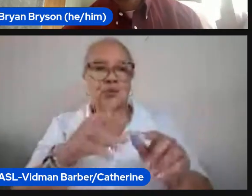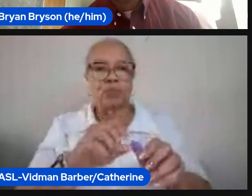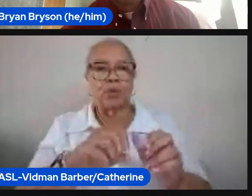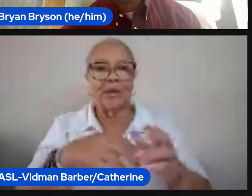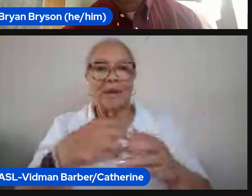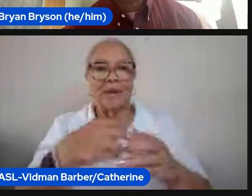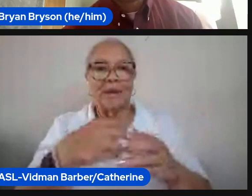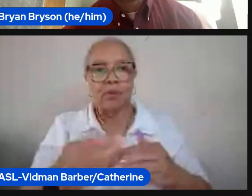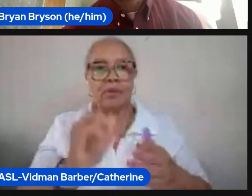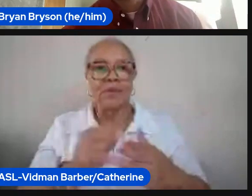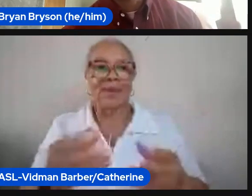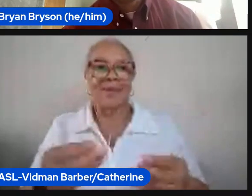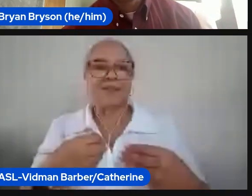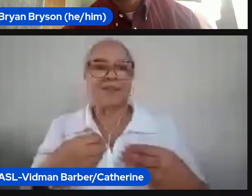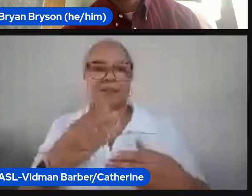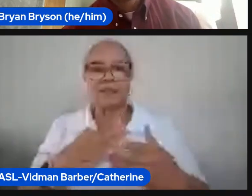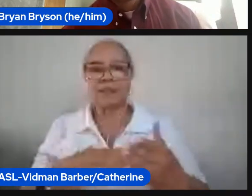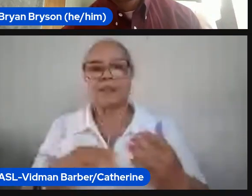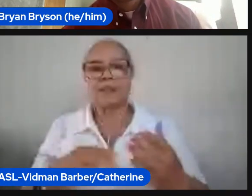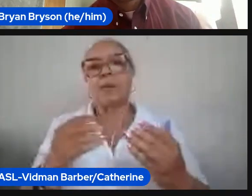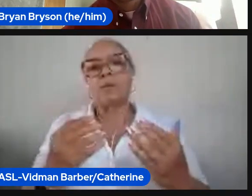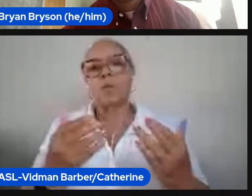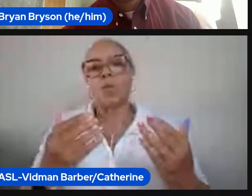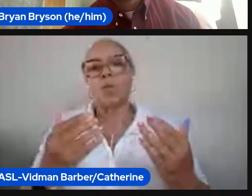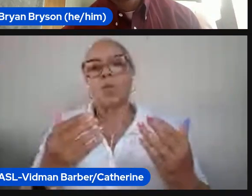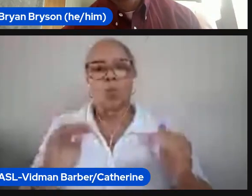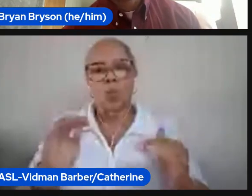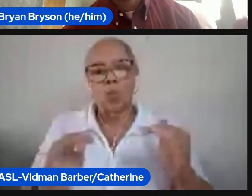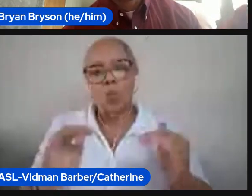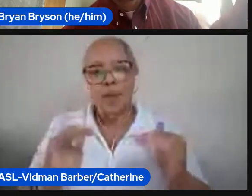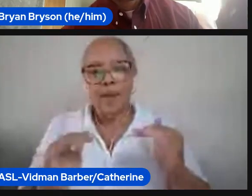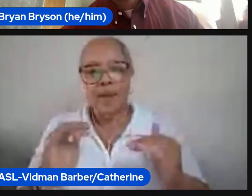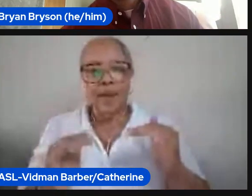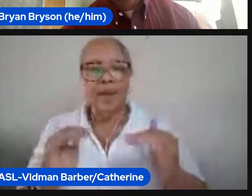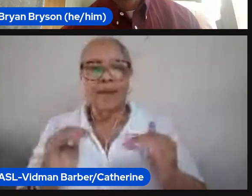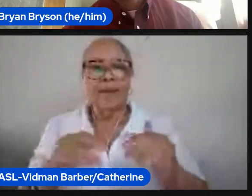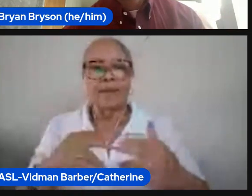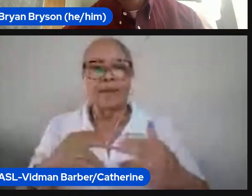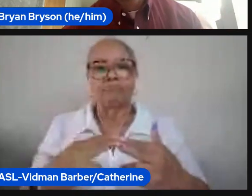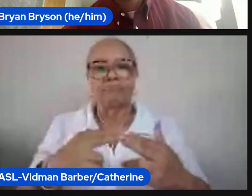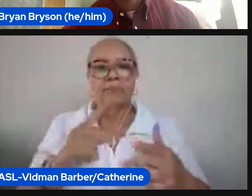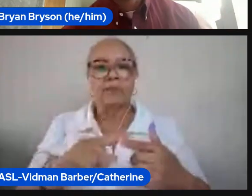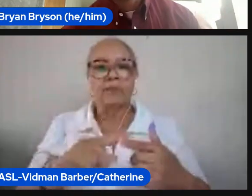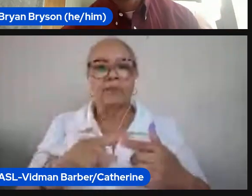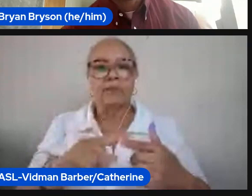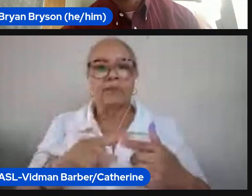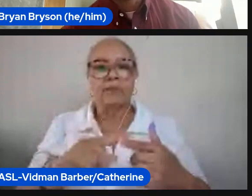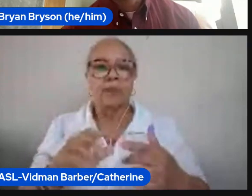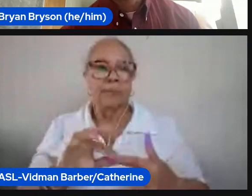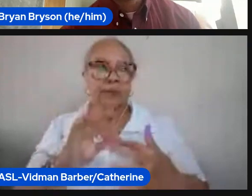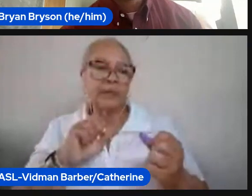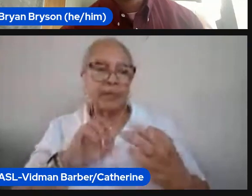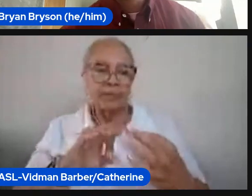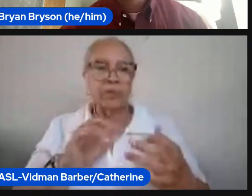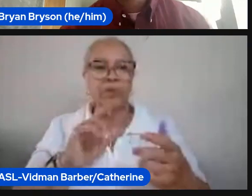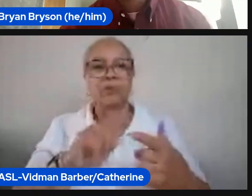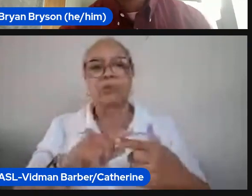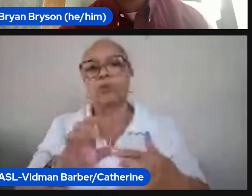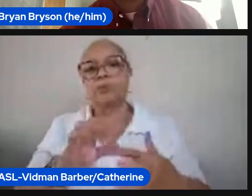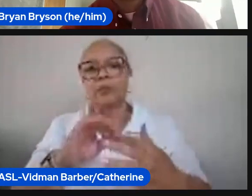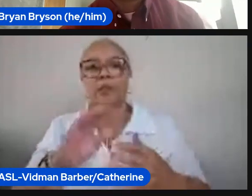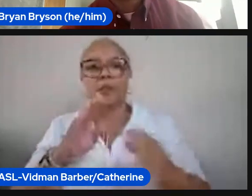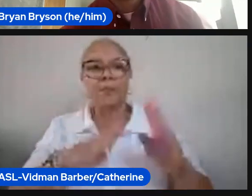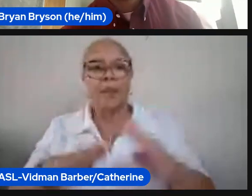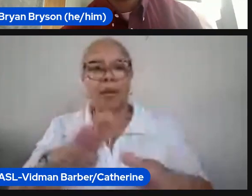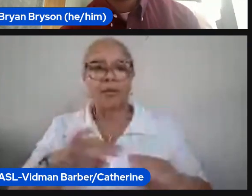me some way to weight a particular input to a particular biological output.